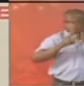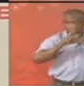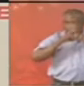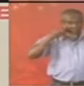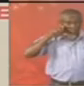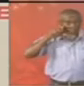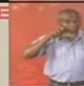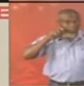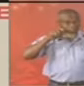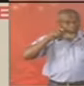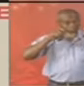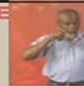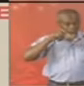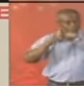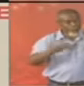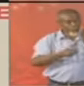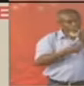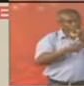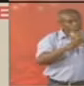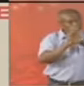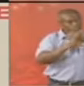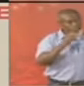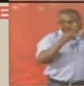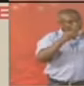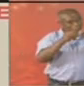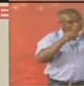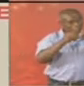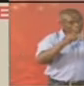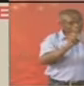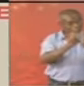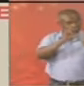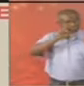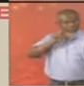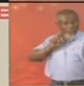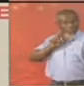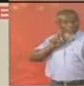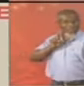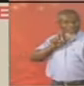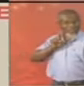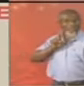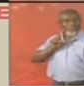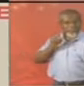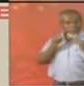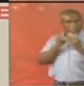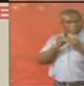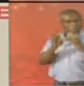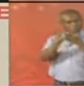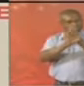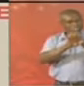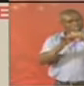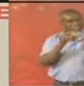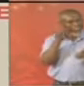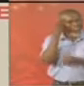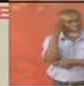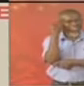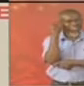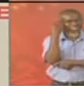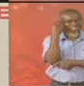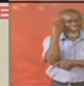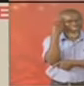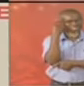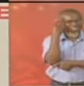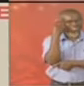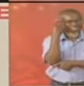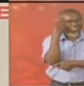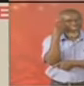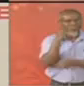provides another layer of protection. And as we overlay all these layers, even though no one may be